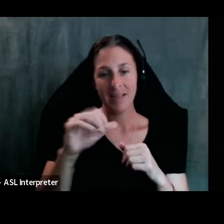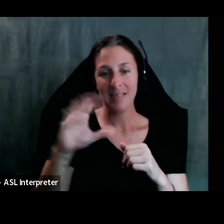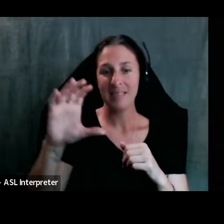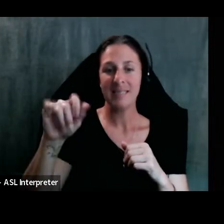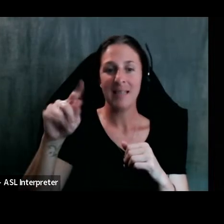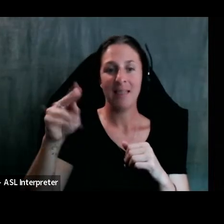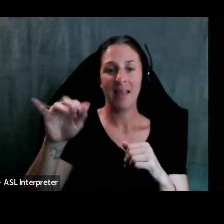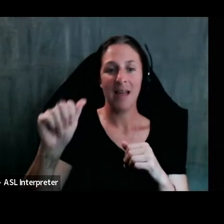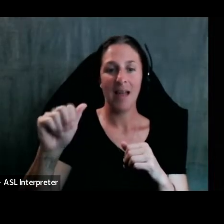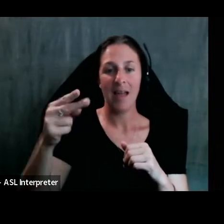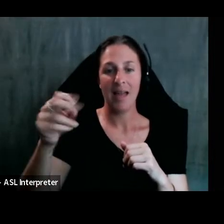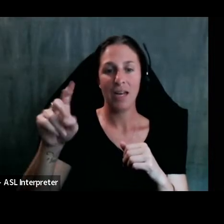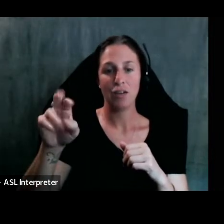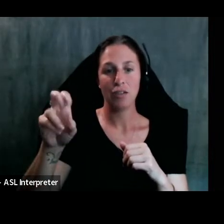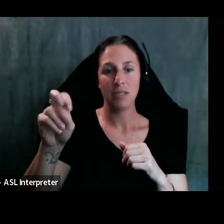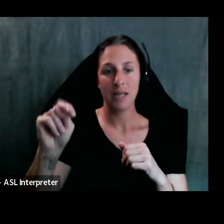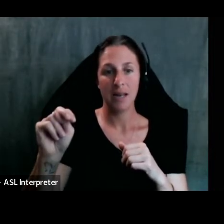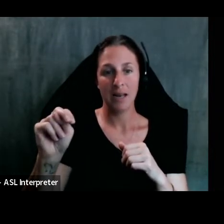Henderson.